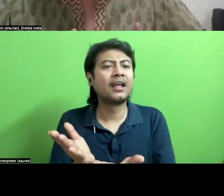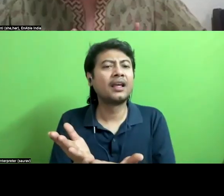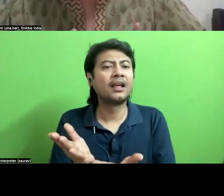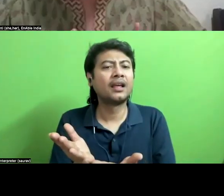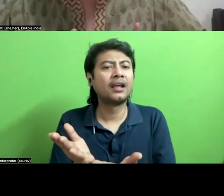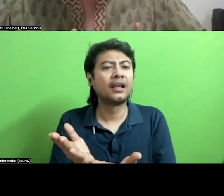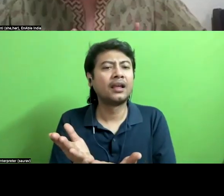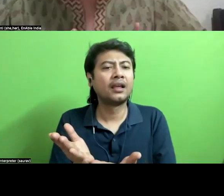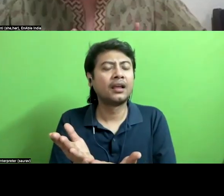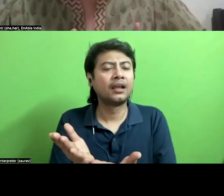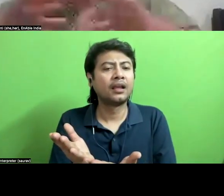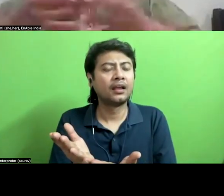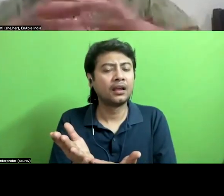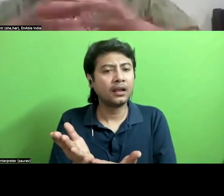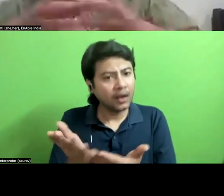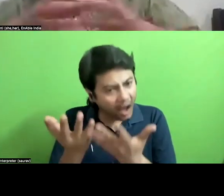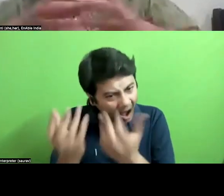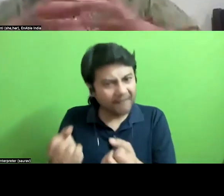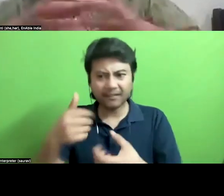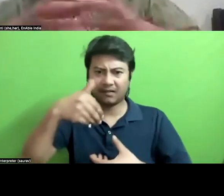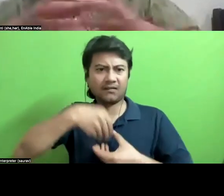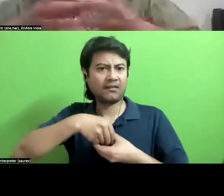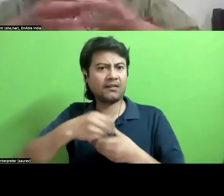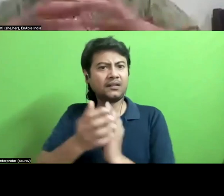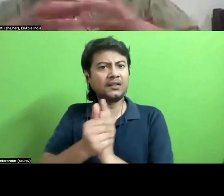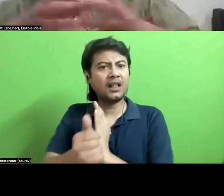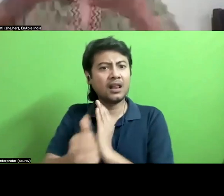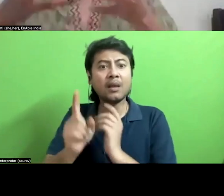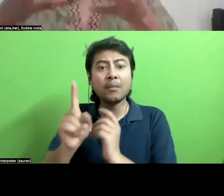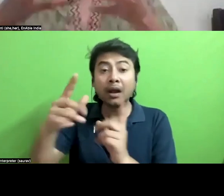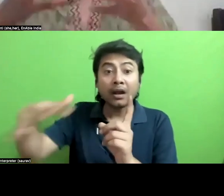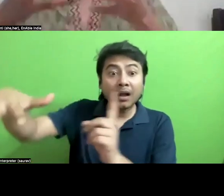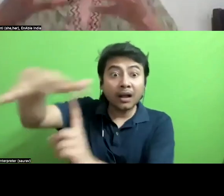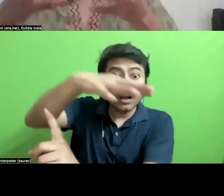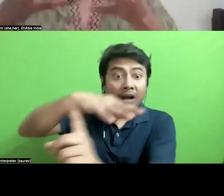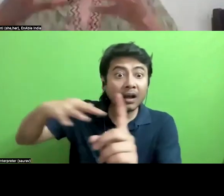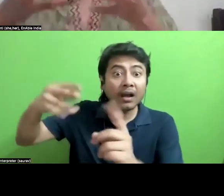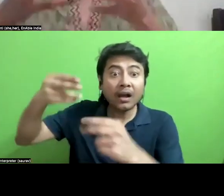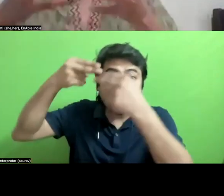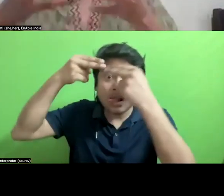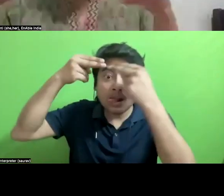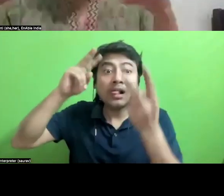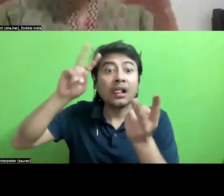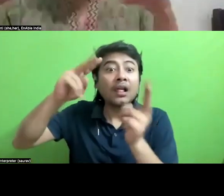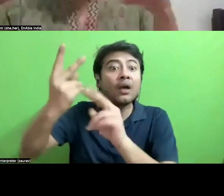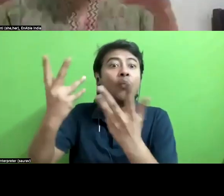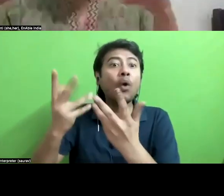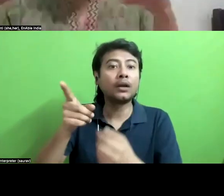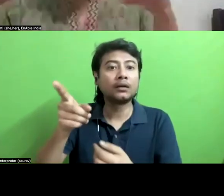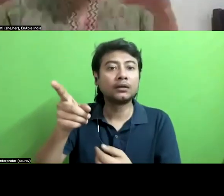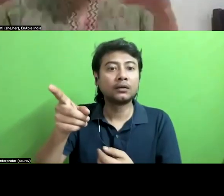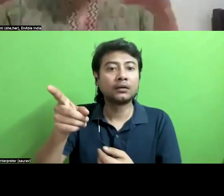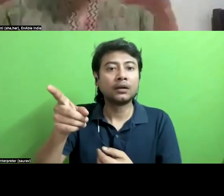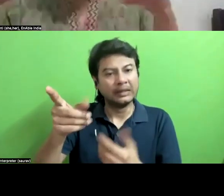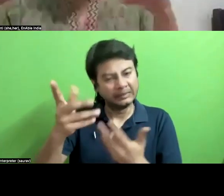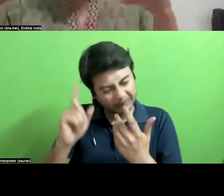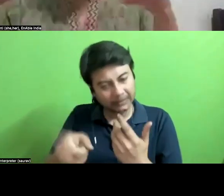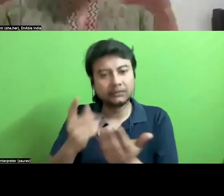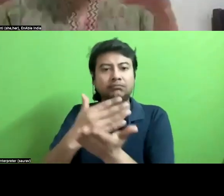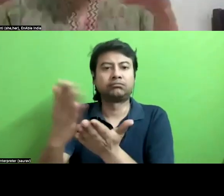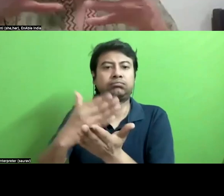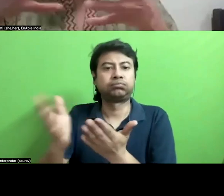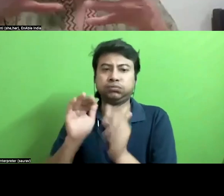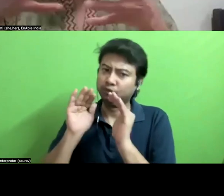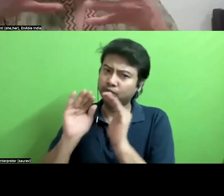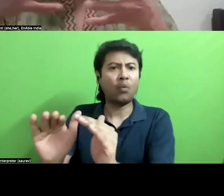together. Let's work in a collective. What's that collective which we should have? Lead that collective. And then we'll have a collective